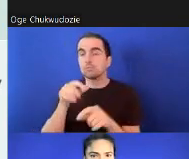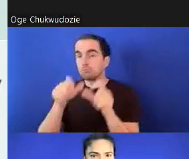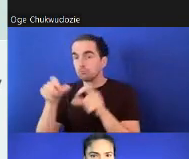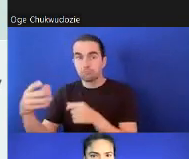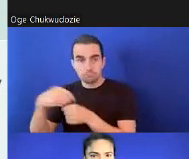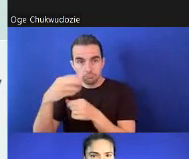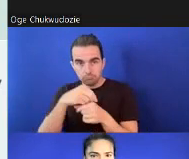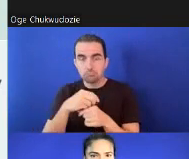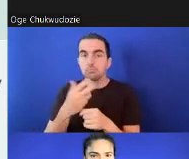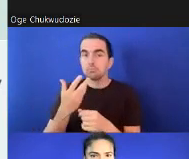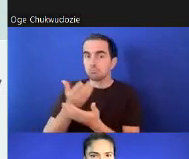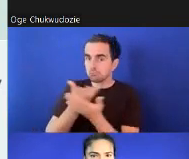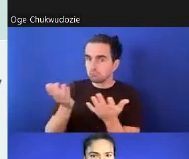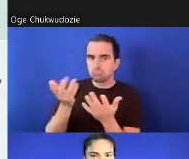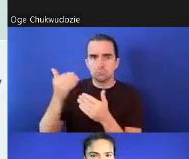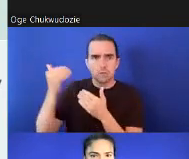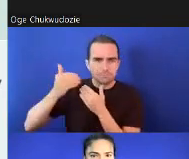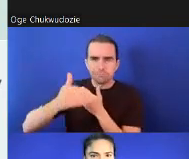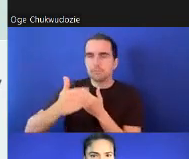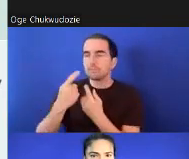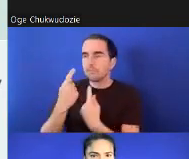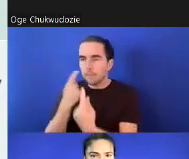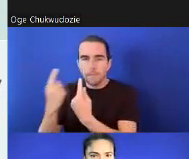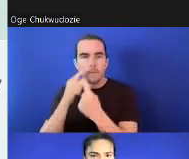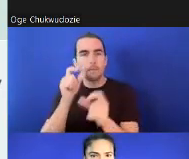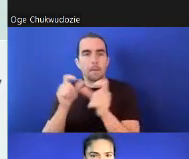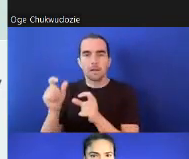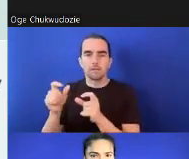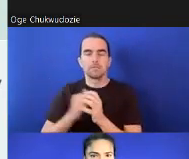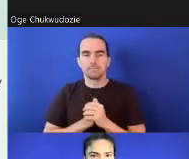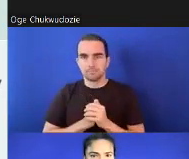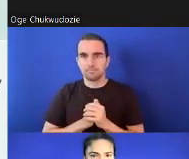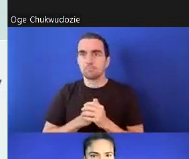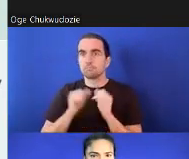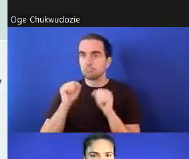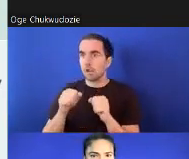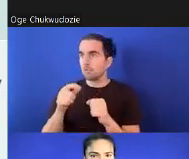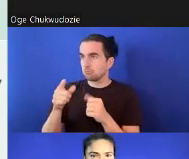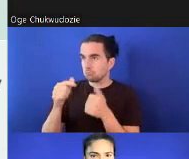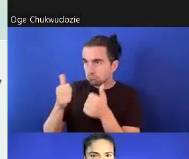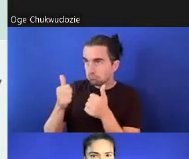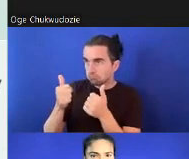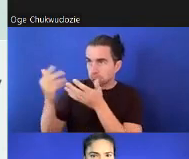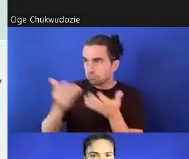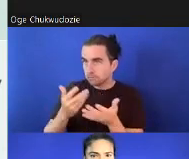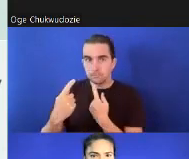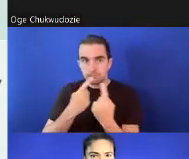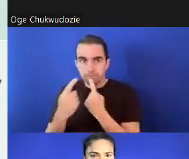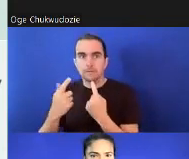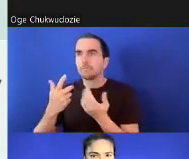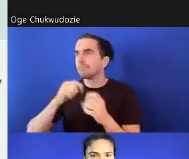is readily available and it's faster for response or referral, since these are the program teams and they know their colleagues in